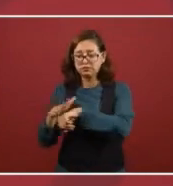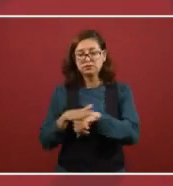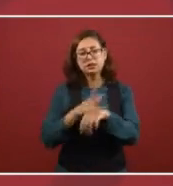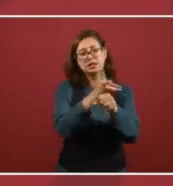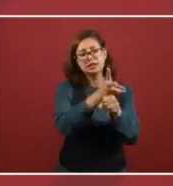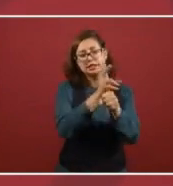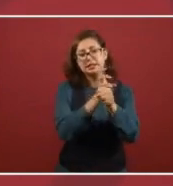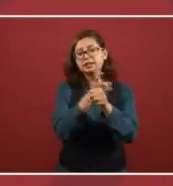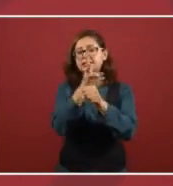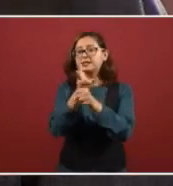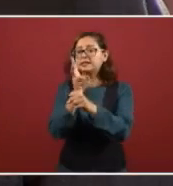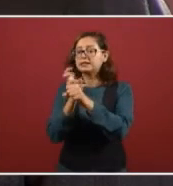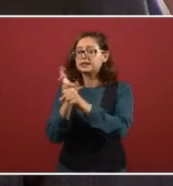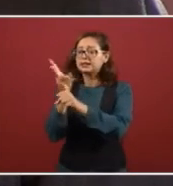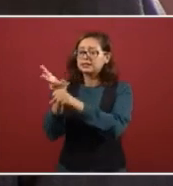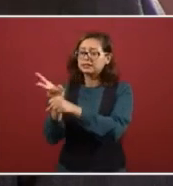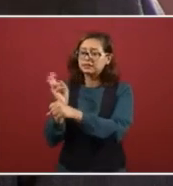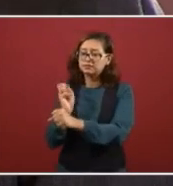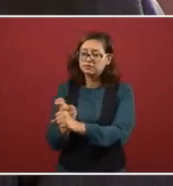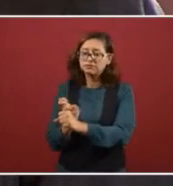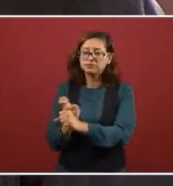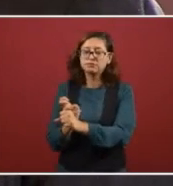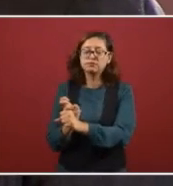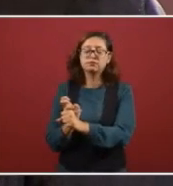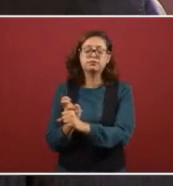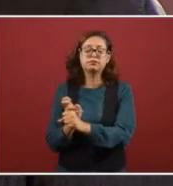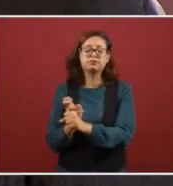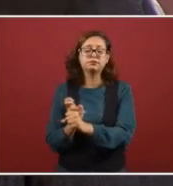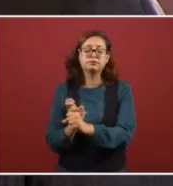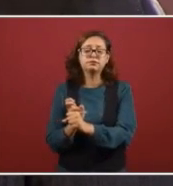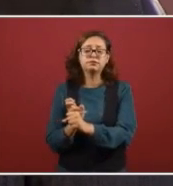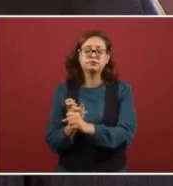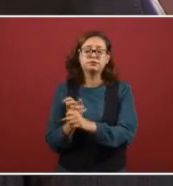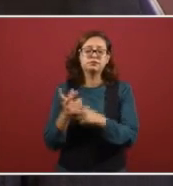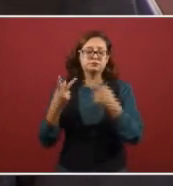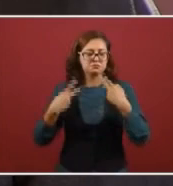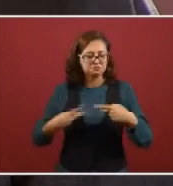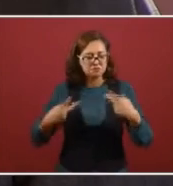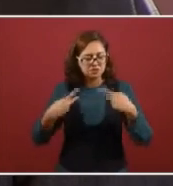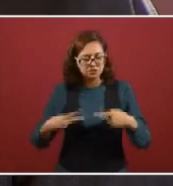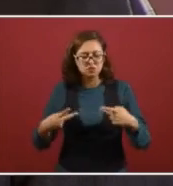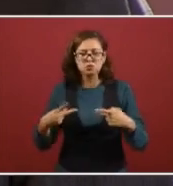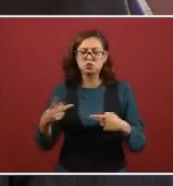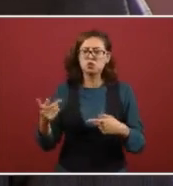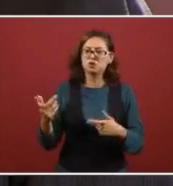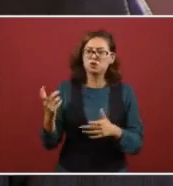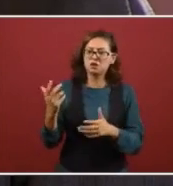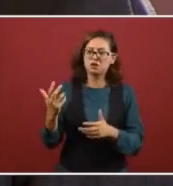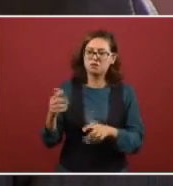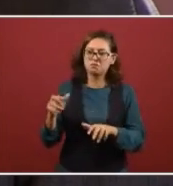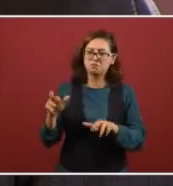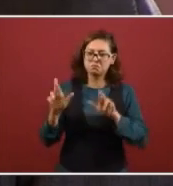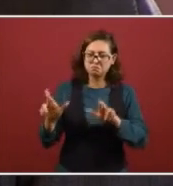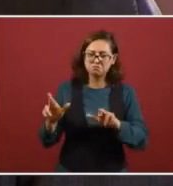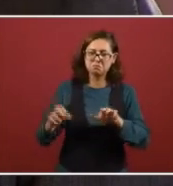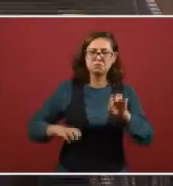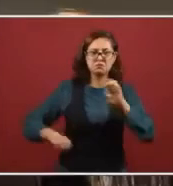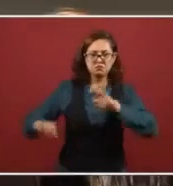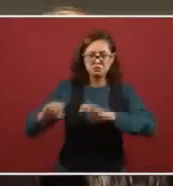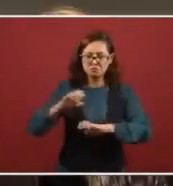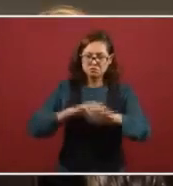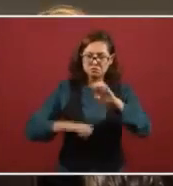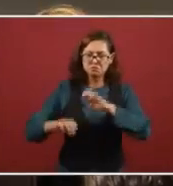I want to let them know and encourage investors and